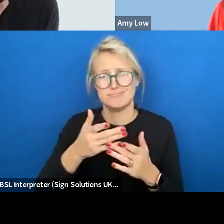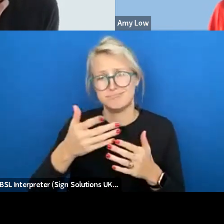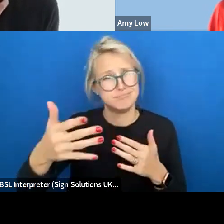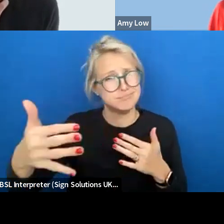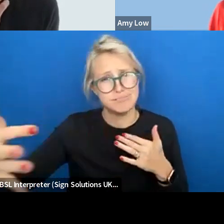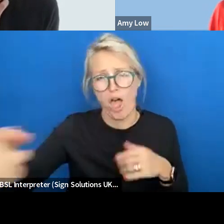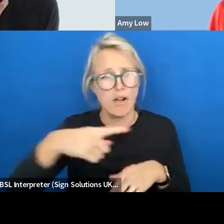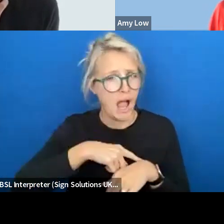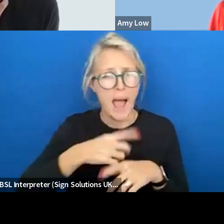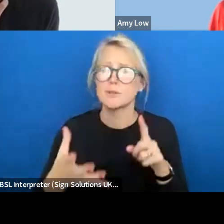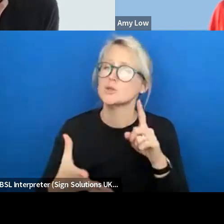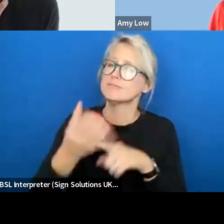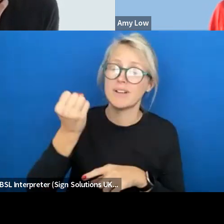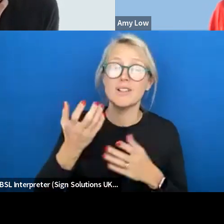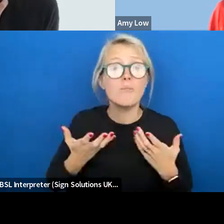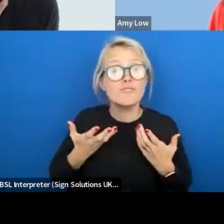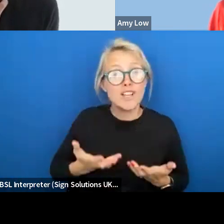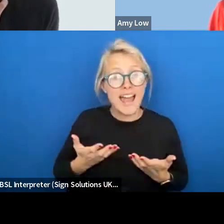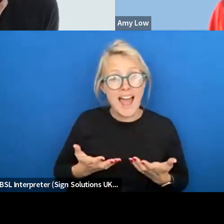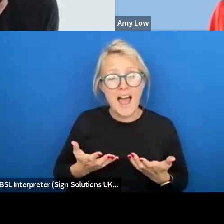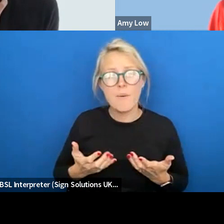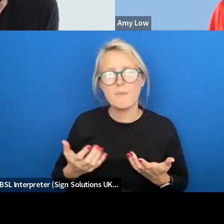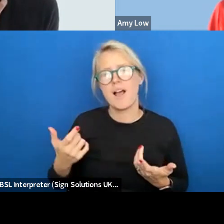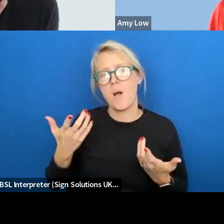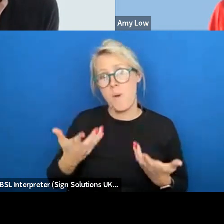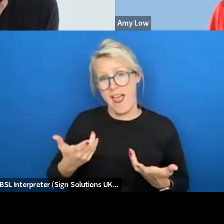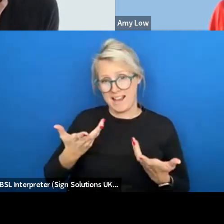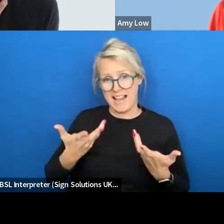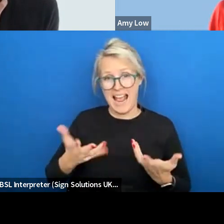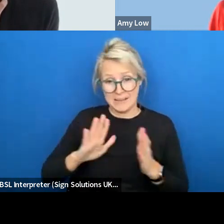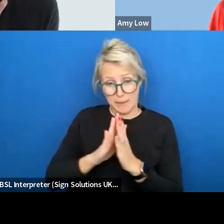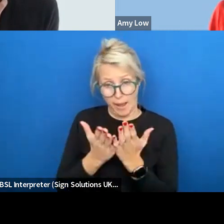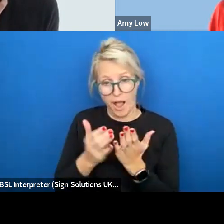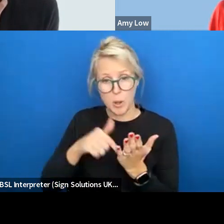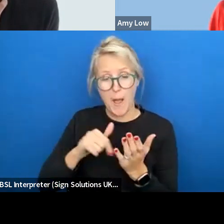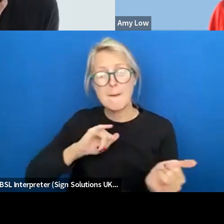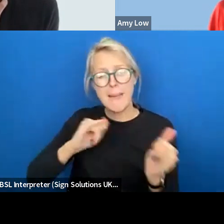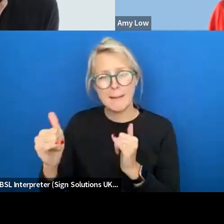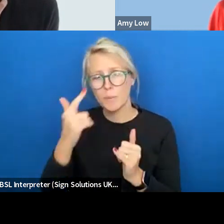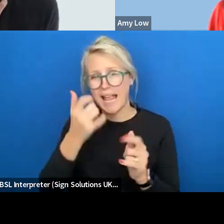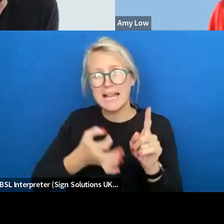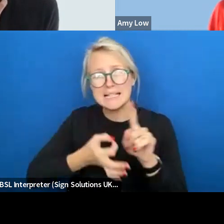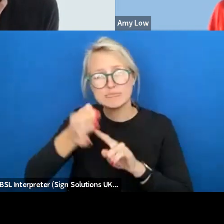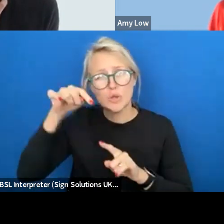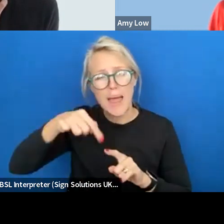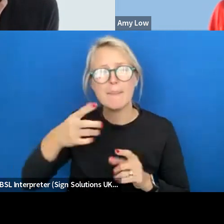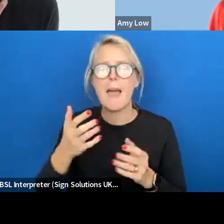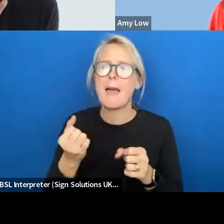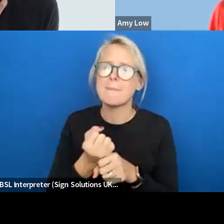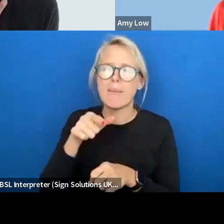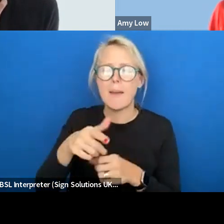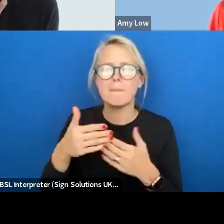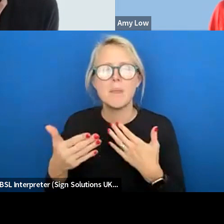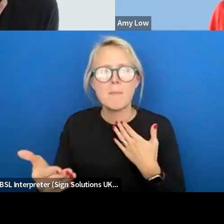at the moment. So for now, where we are at with the passports, maybe we can make them better by making them